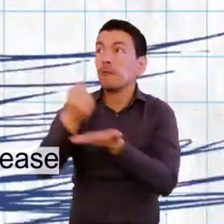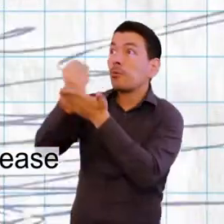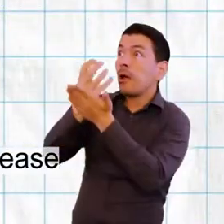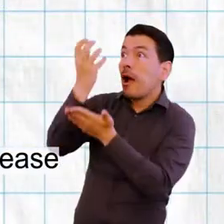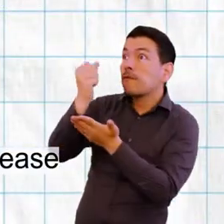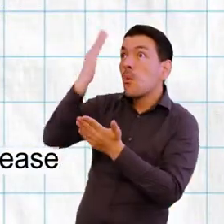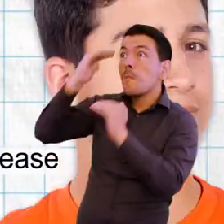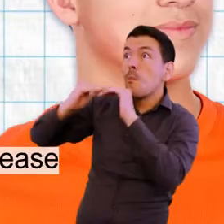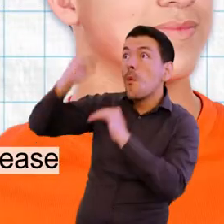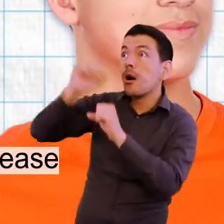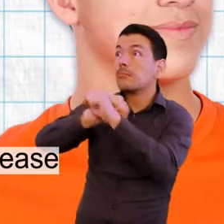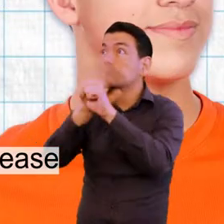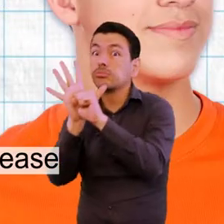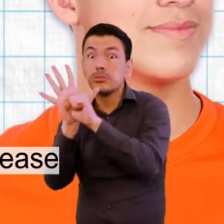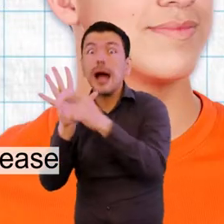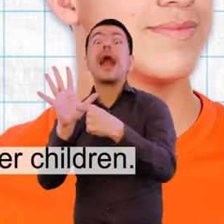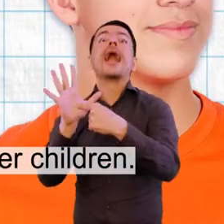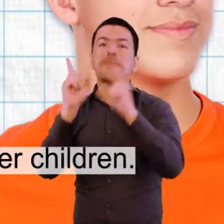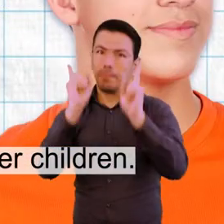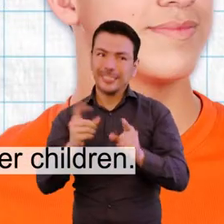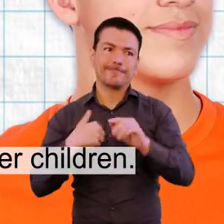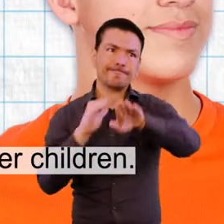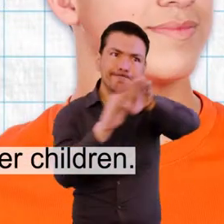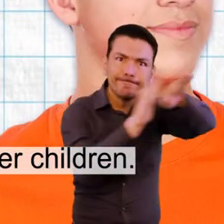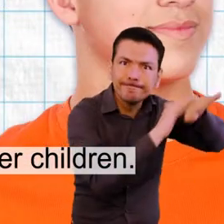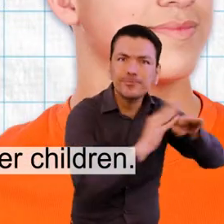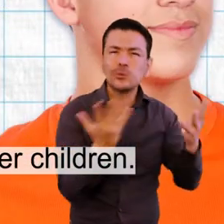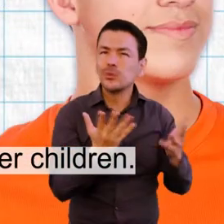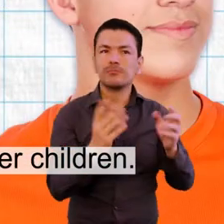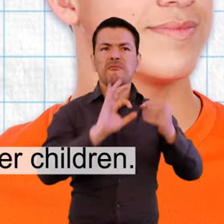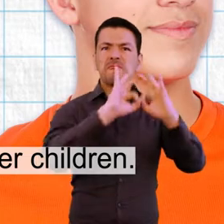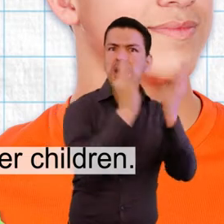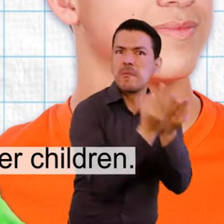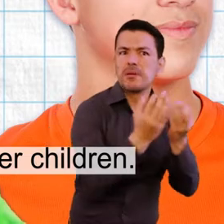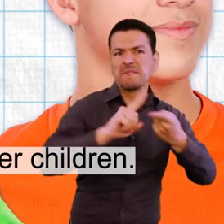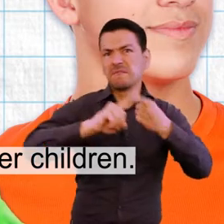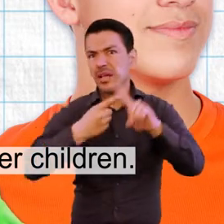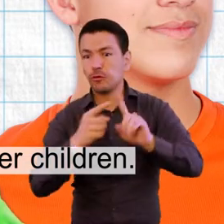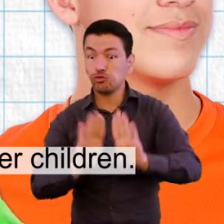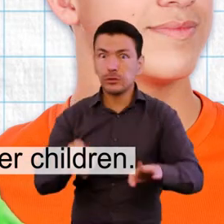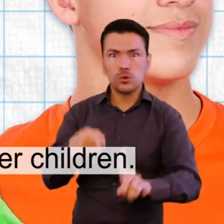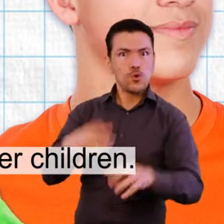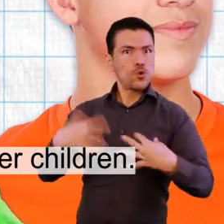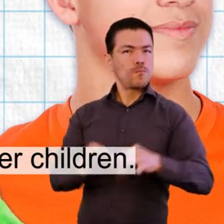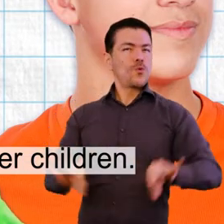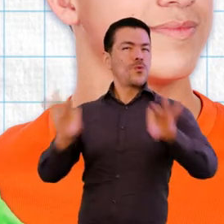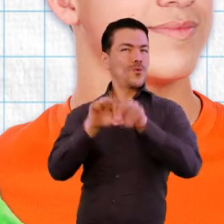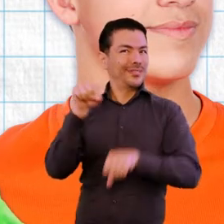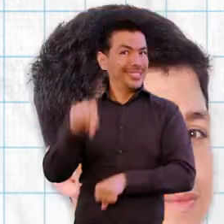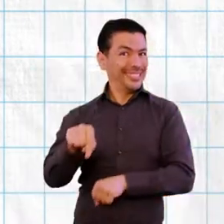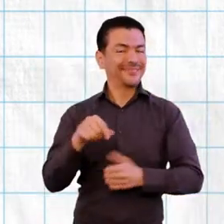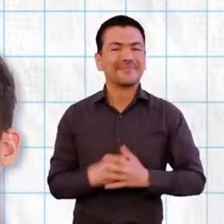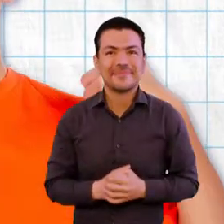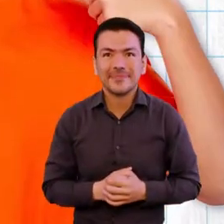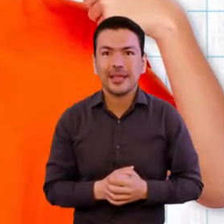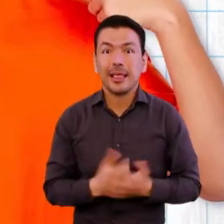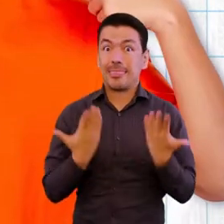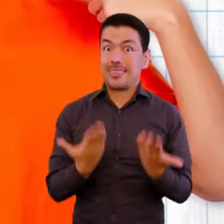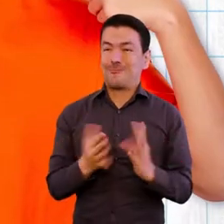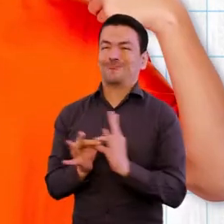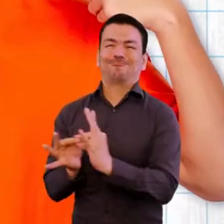Share what you've learned about preventing disease with your family, friends, and especially younger children.